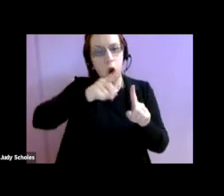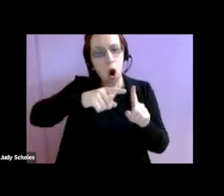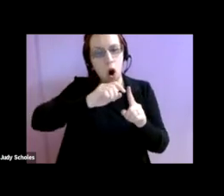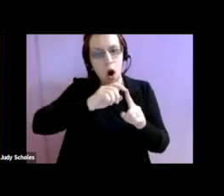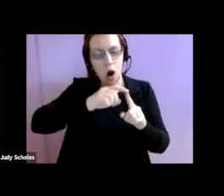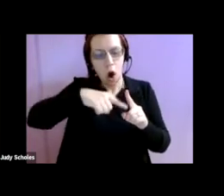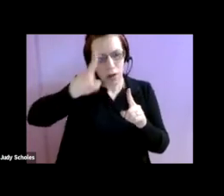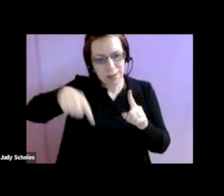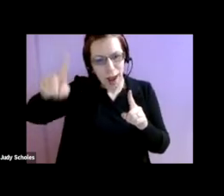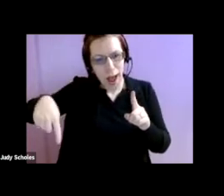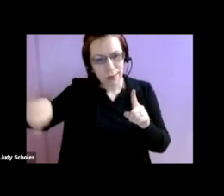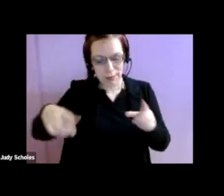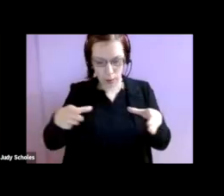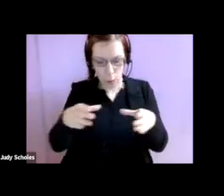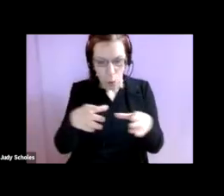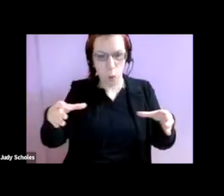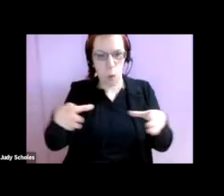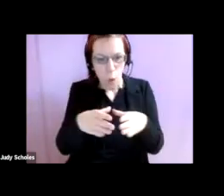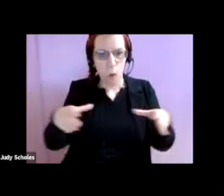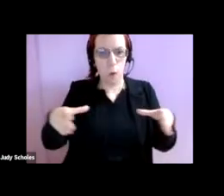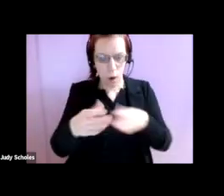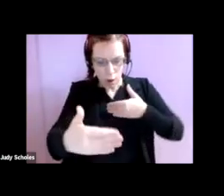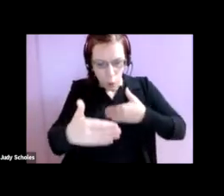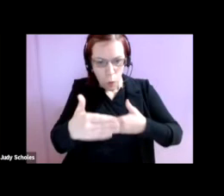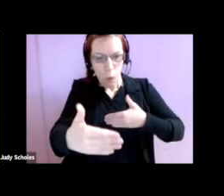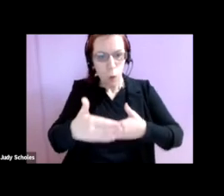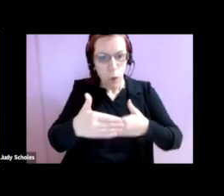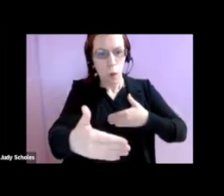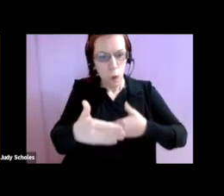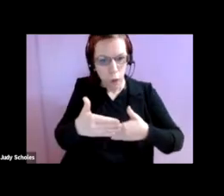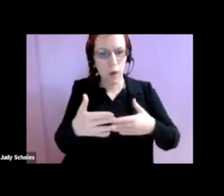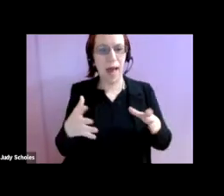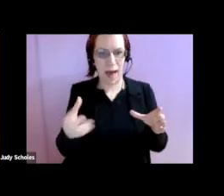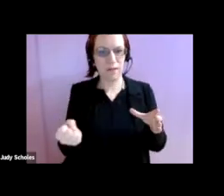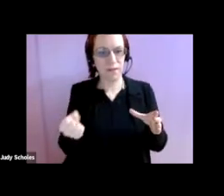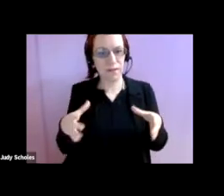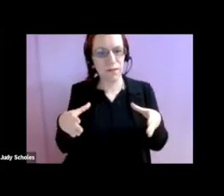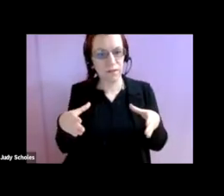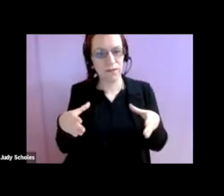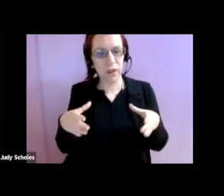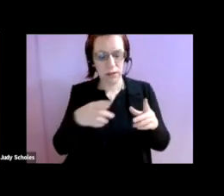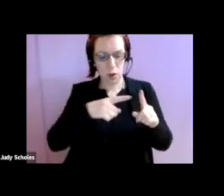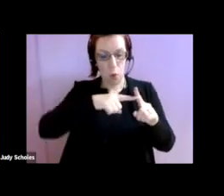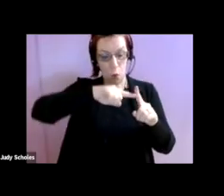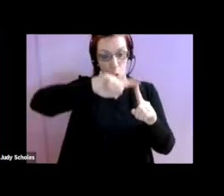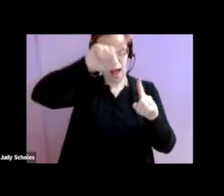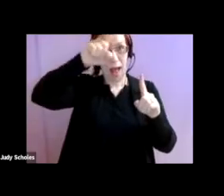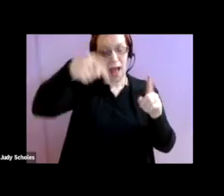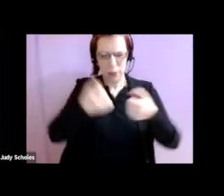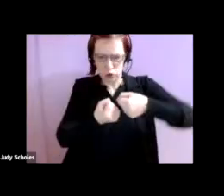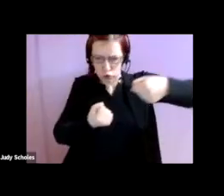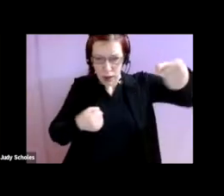and forward. We get this oscillating change in distances. The waves stretch and then shrink